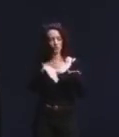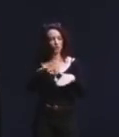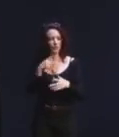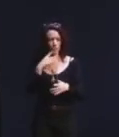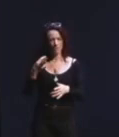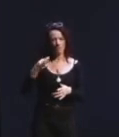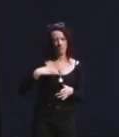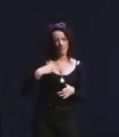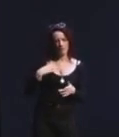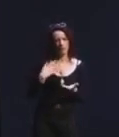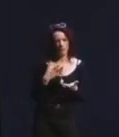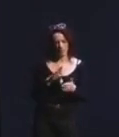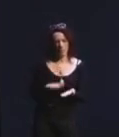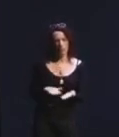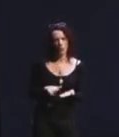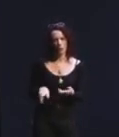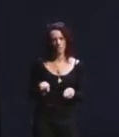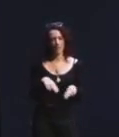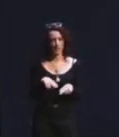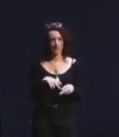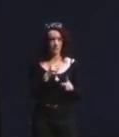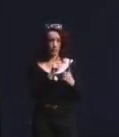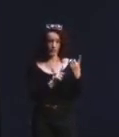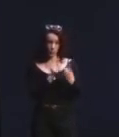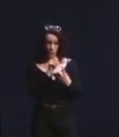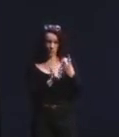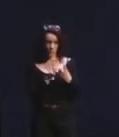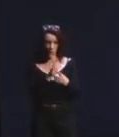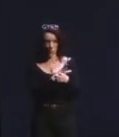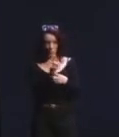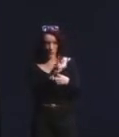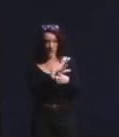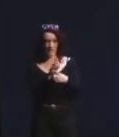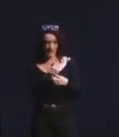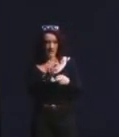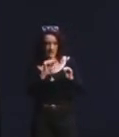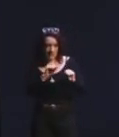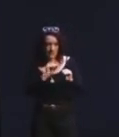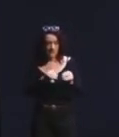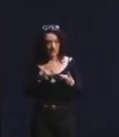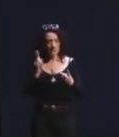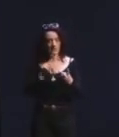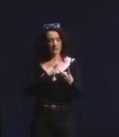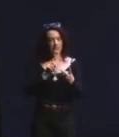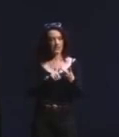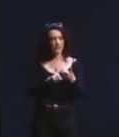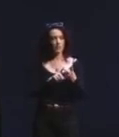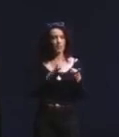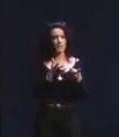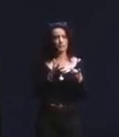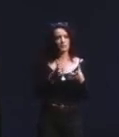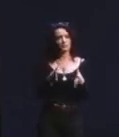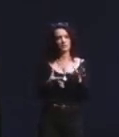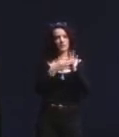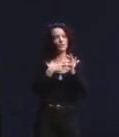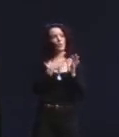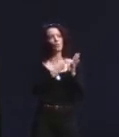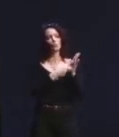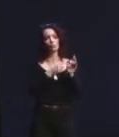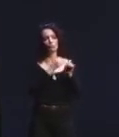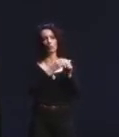in a very sustained way. So that's one-to-one lessons on a weekly basis. And the second, it really kind of resonates with Roger's